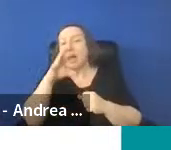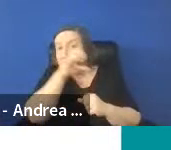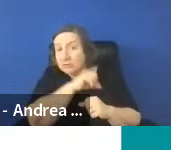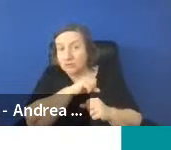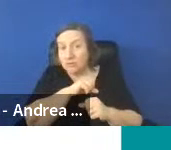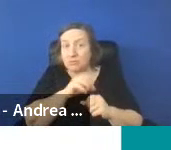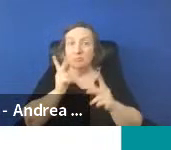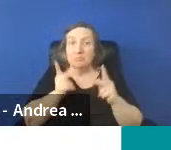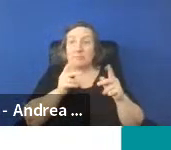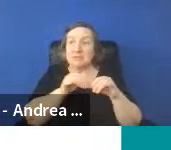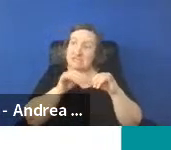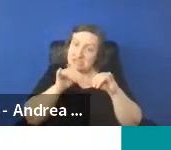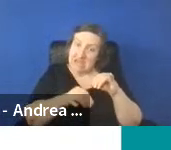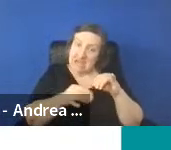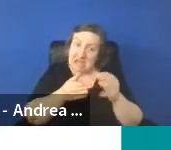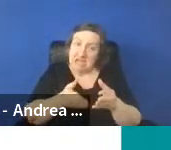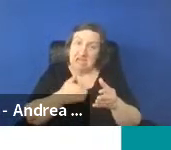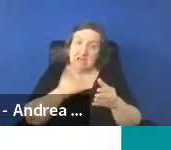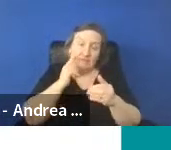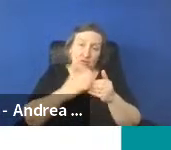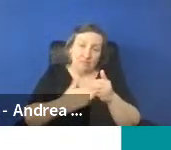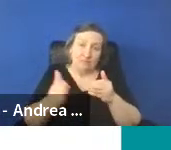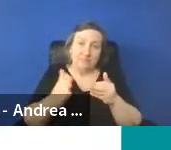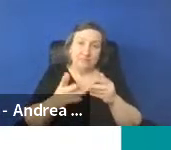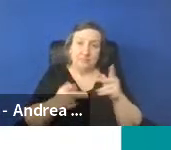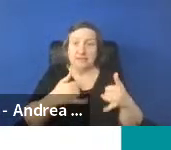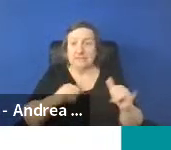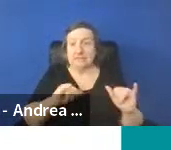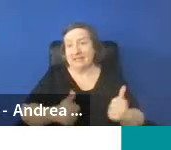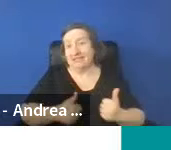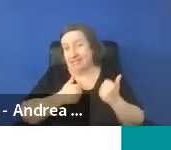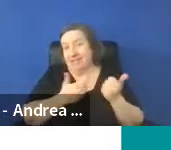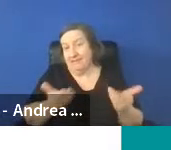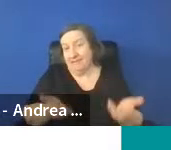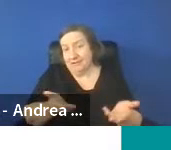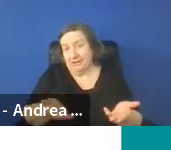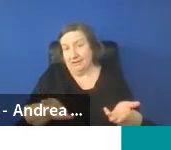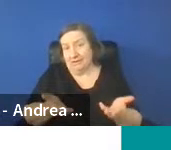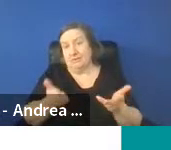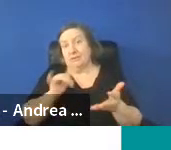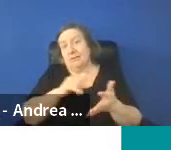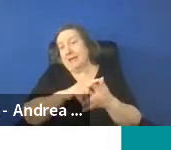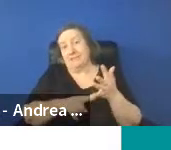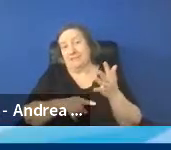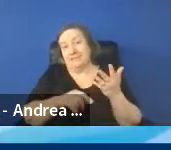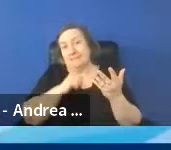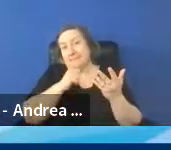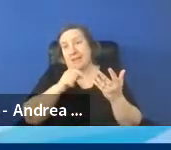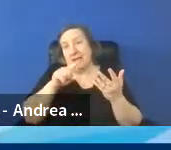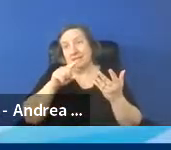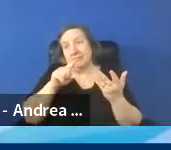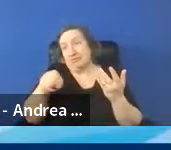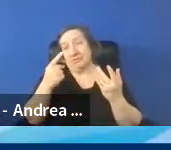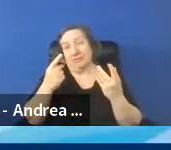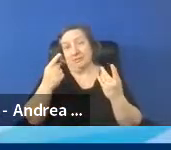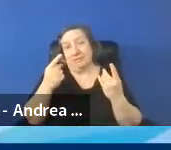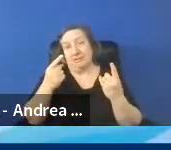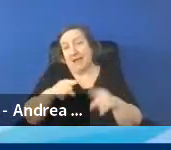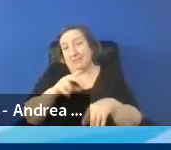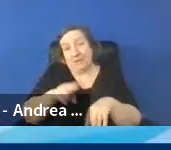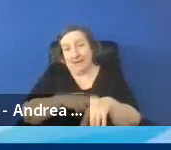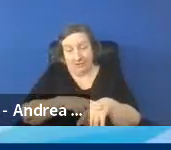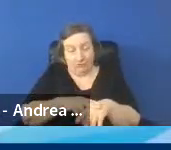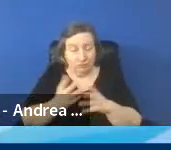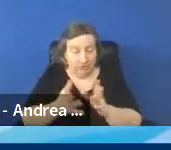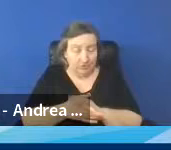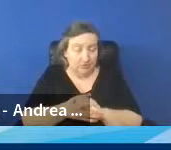be the case in the future, that those folks will still live here. And so that doesn't just happen on its own. All right,